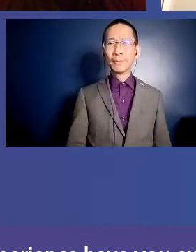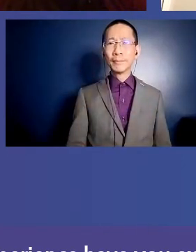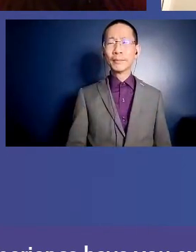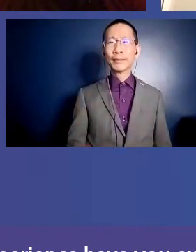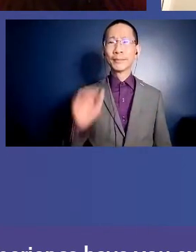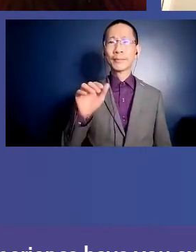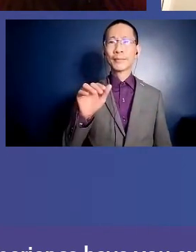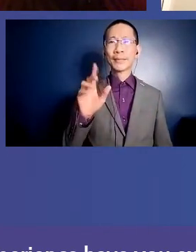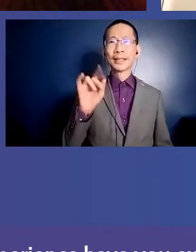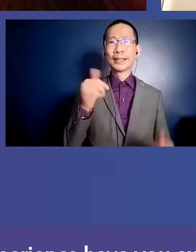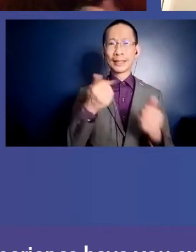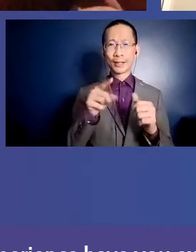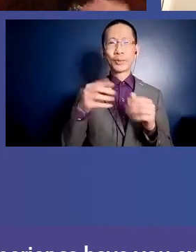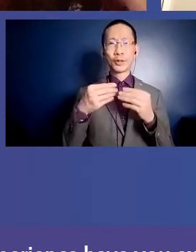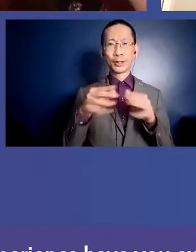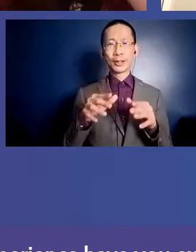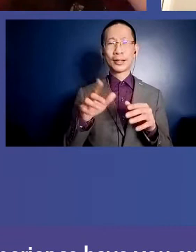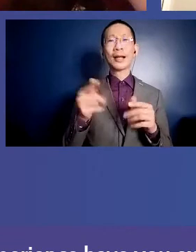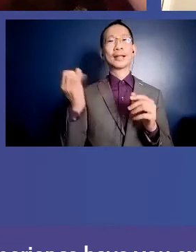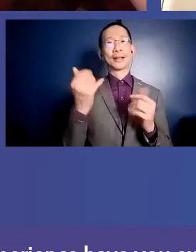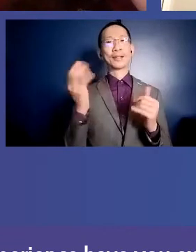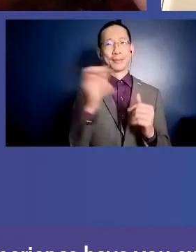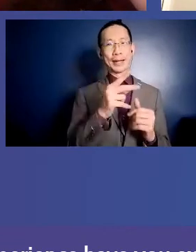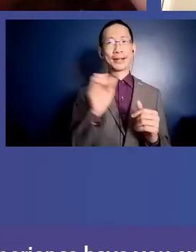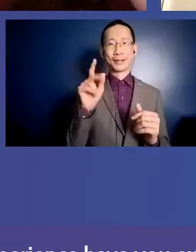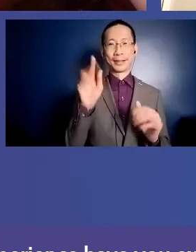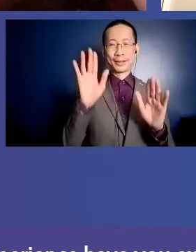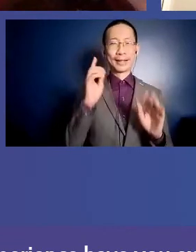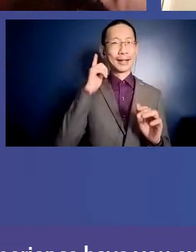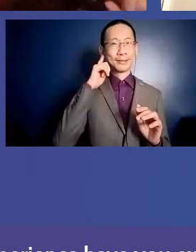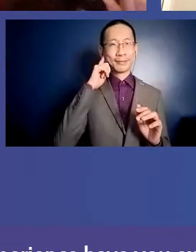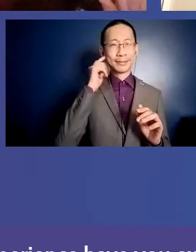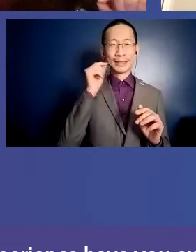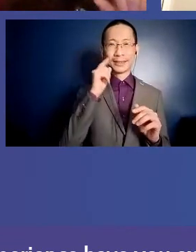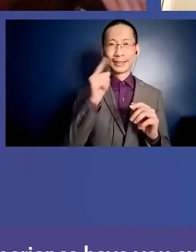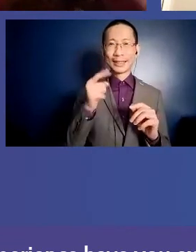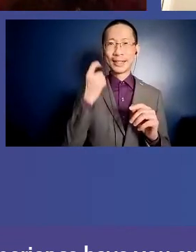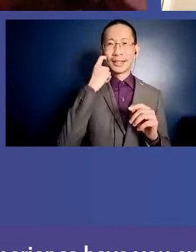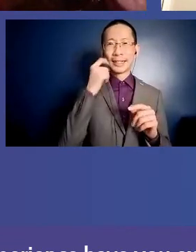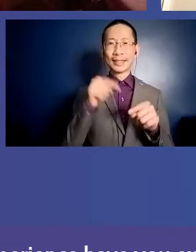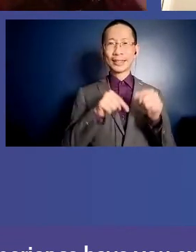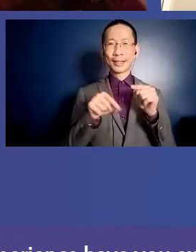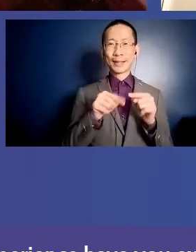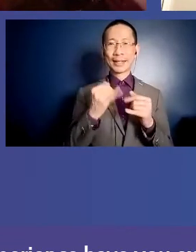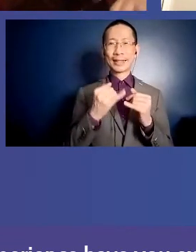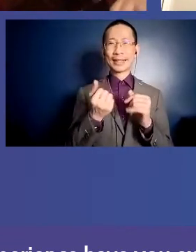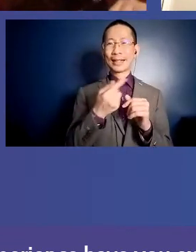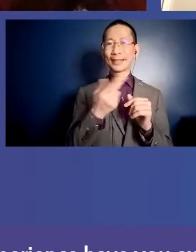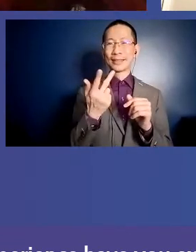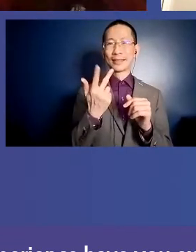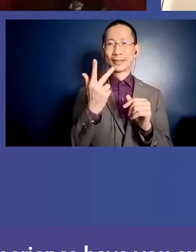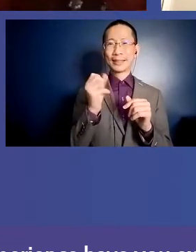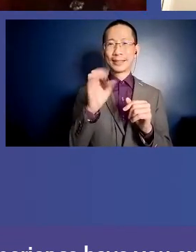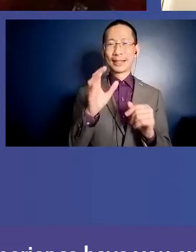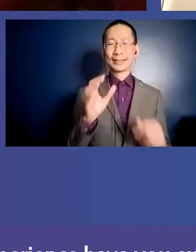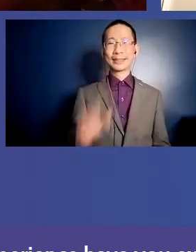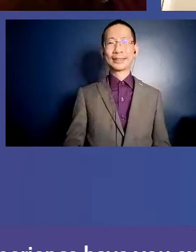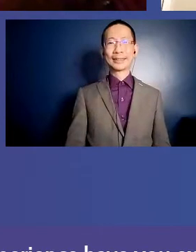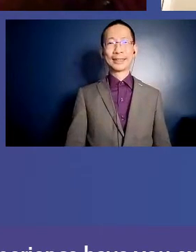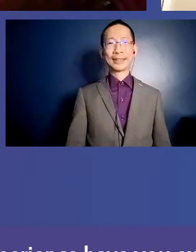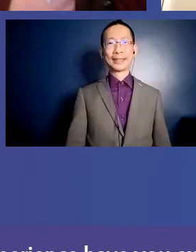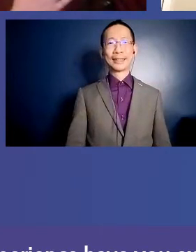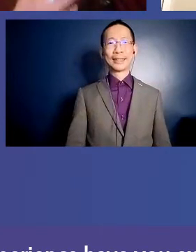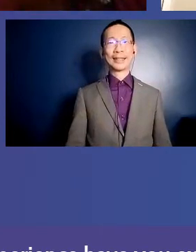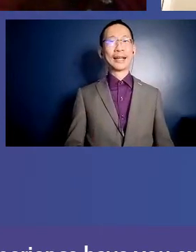Oh, did anyone else lose? Oh, yeah, you're back. Great. I wasn't sure if it was just me. Could you just say the last 3 seconds? Yeah,